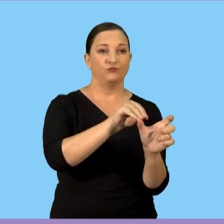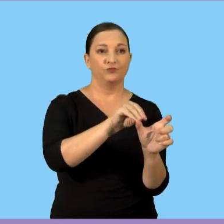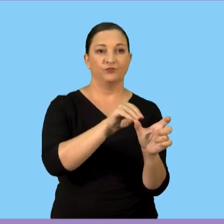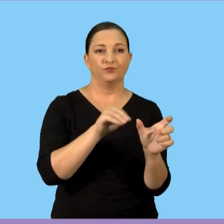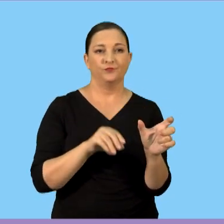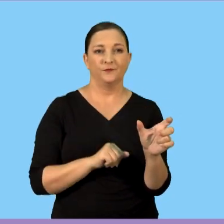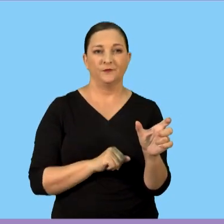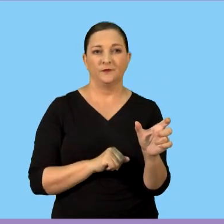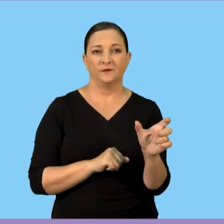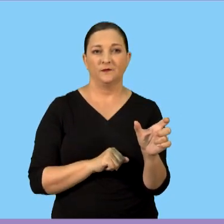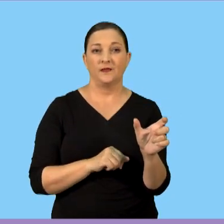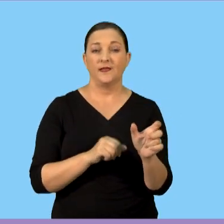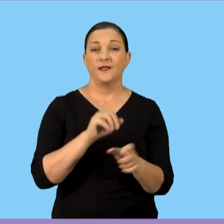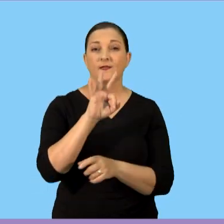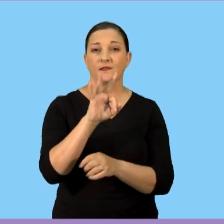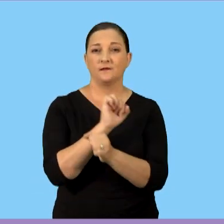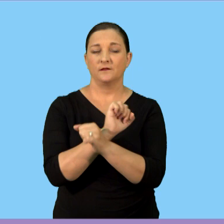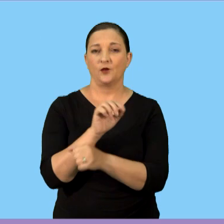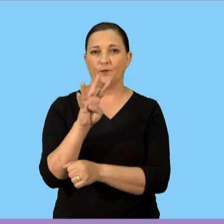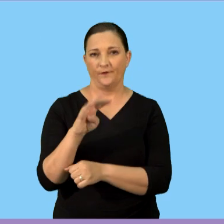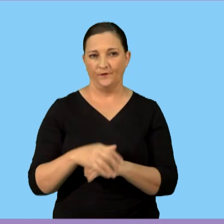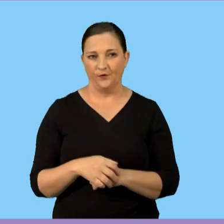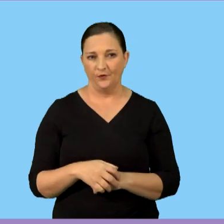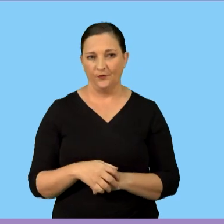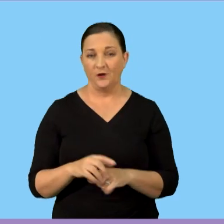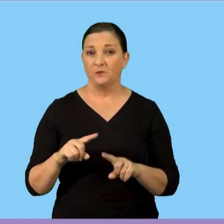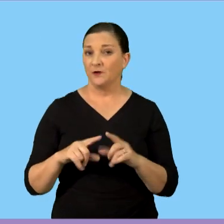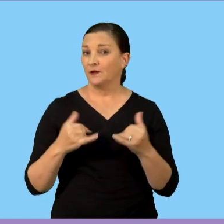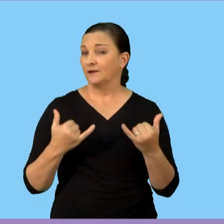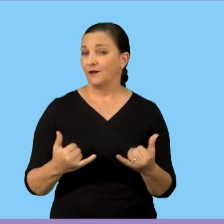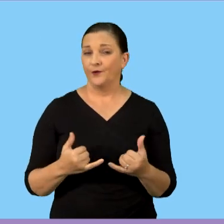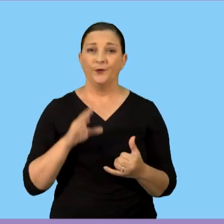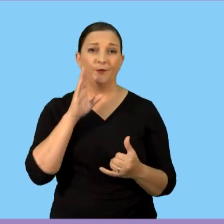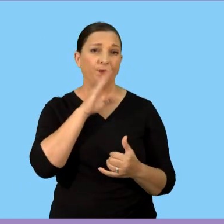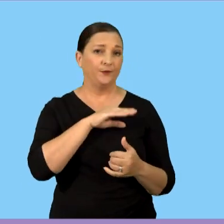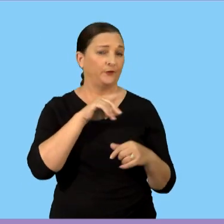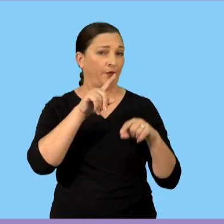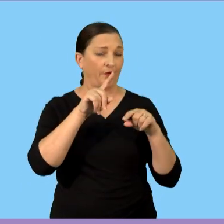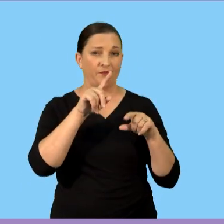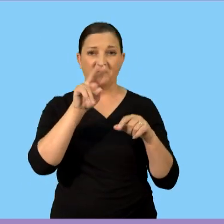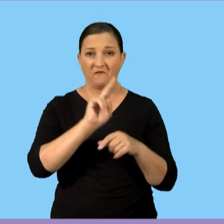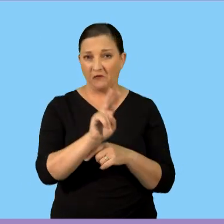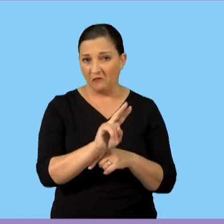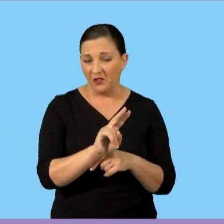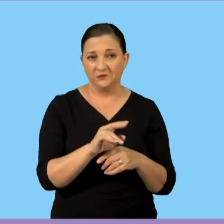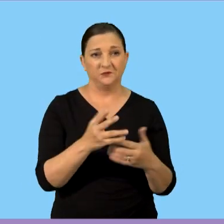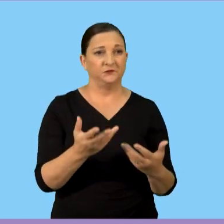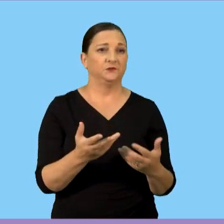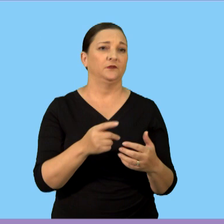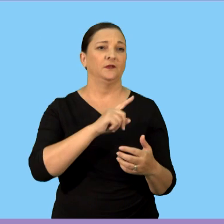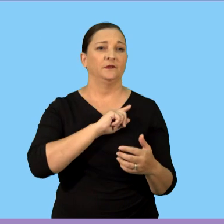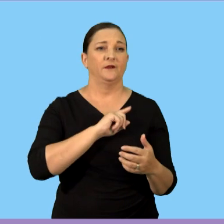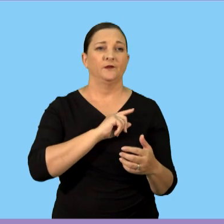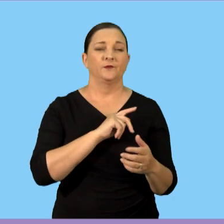are going to say now 3 multiplied by 4, that is 12. And since there are no variables in the one that we are